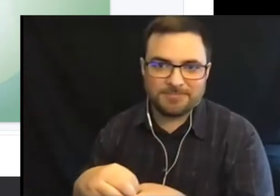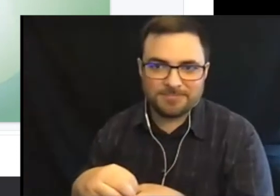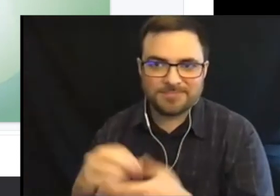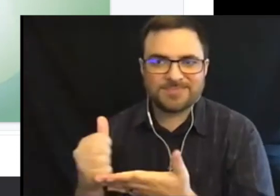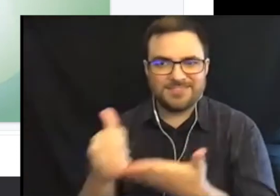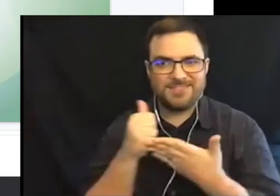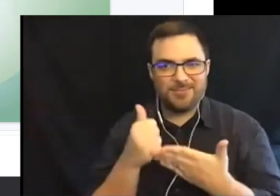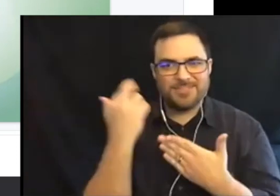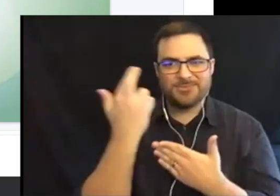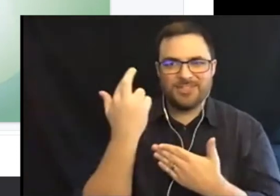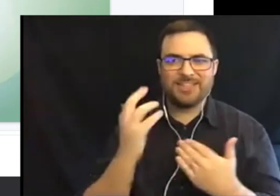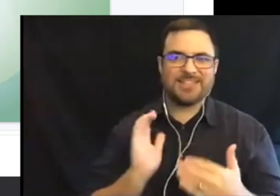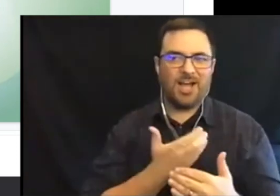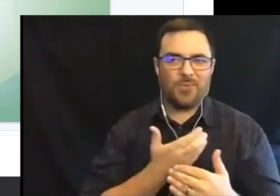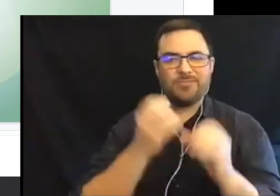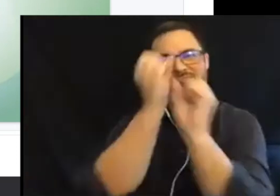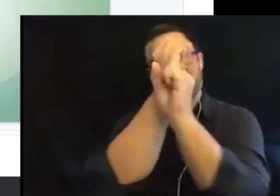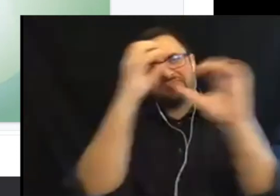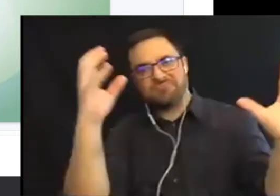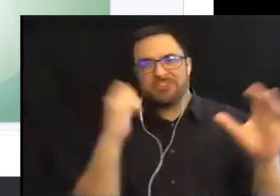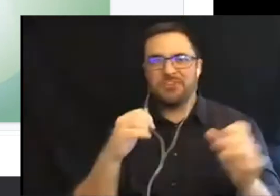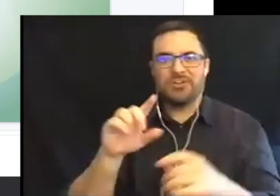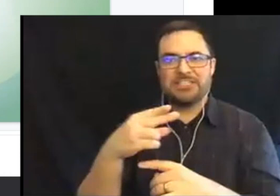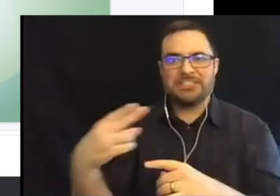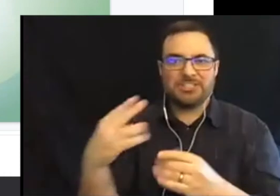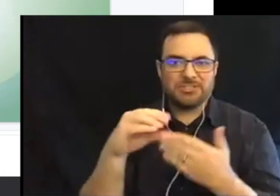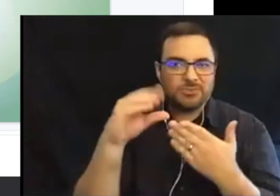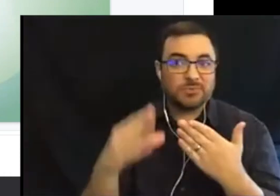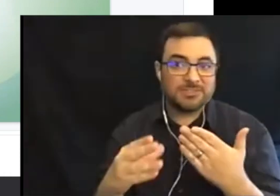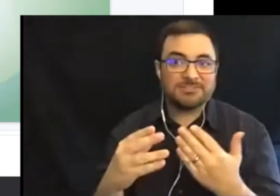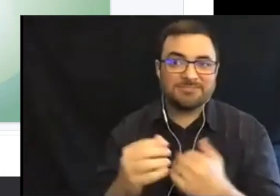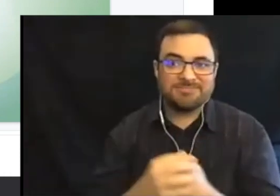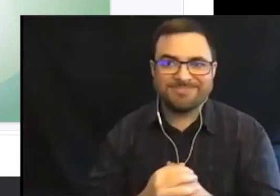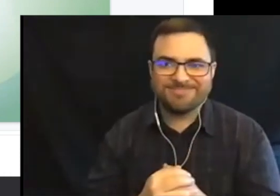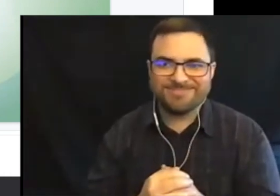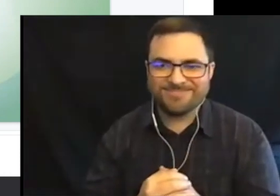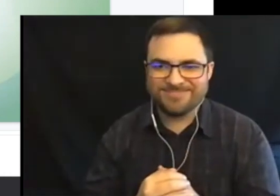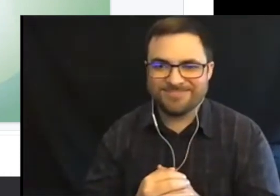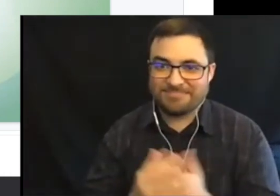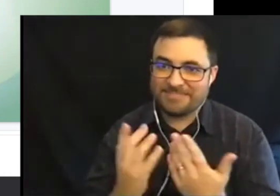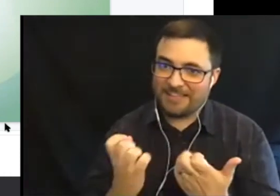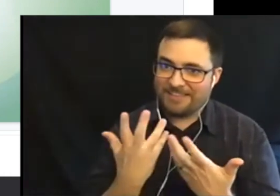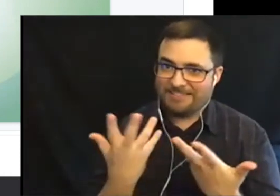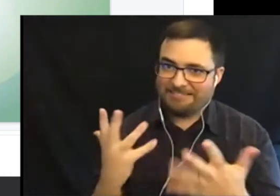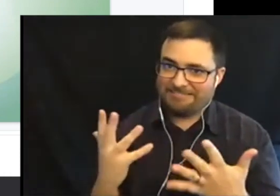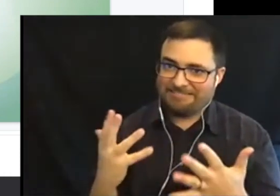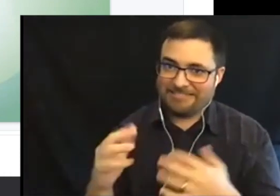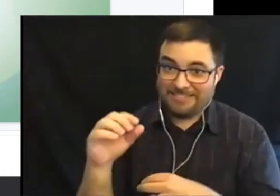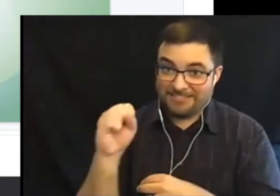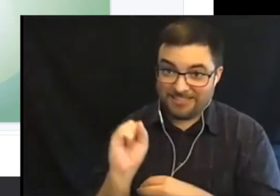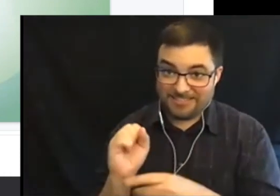realize our vision for deaf and hard of hearing. So I think that covers it, unless you can think of anything else,